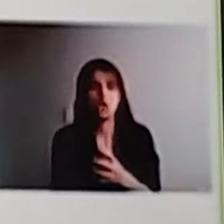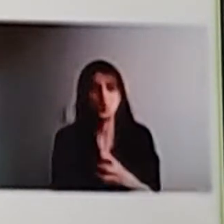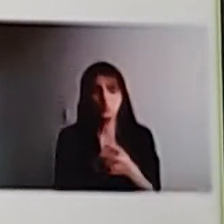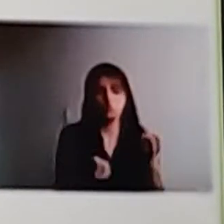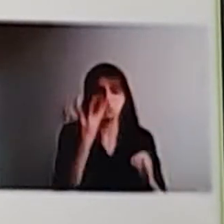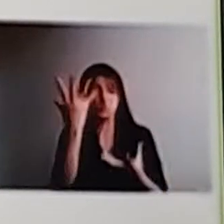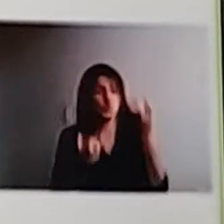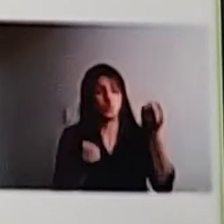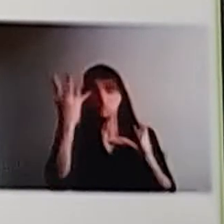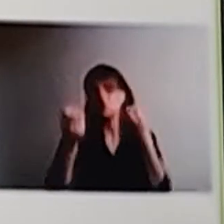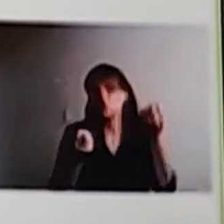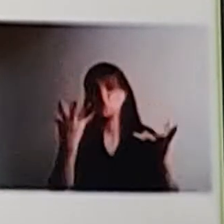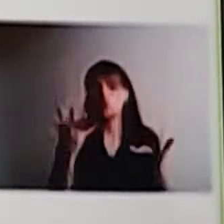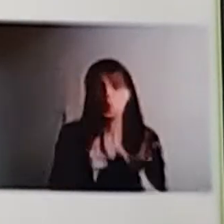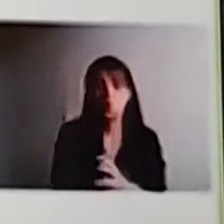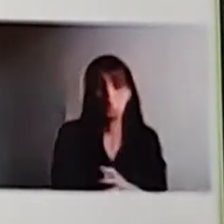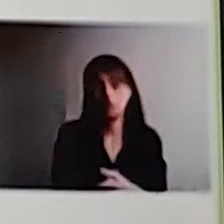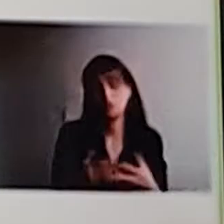Here